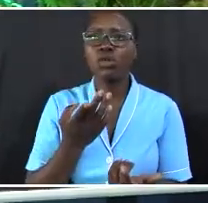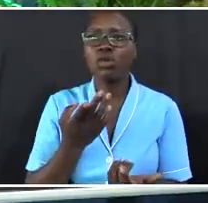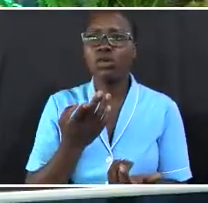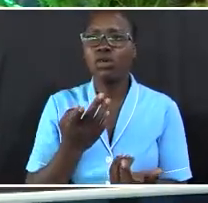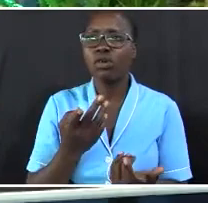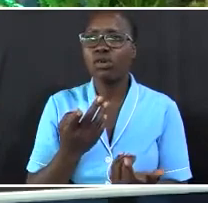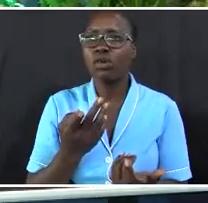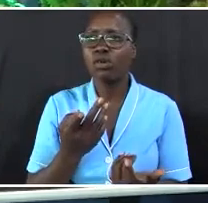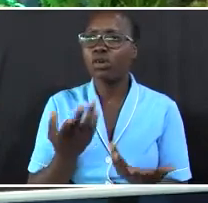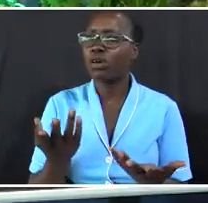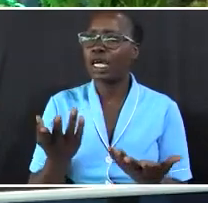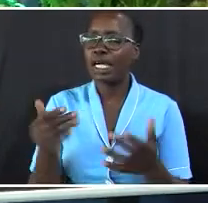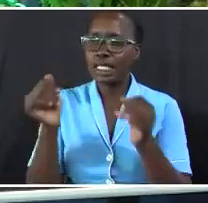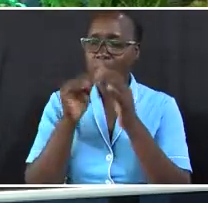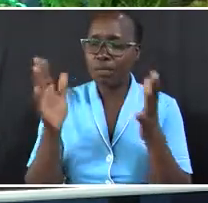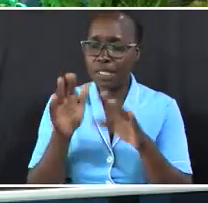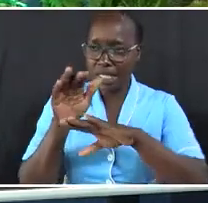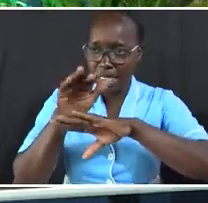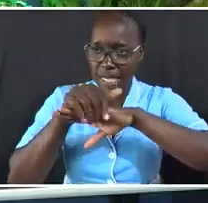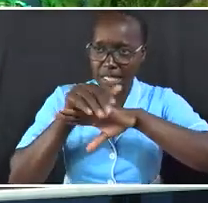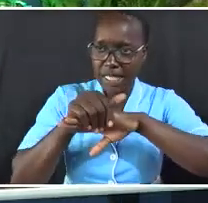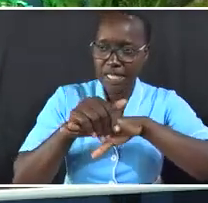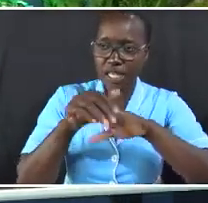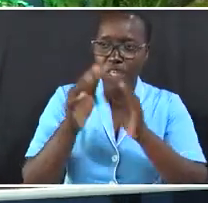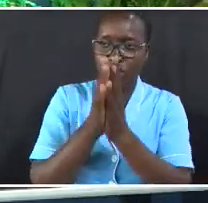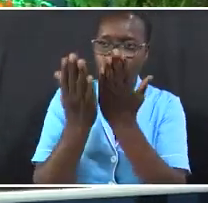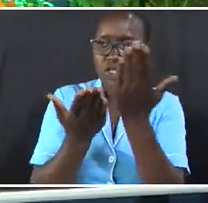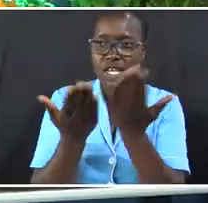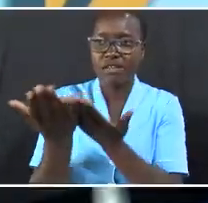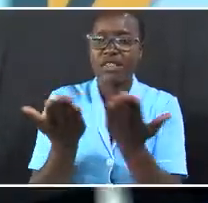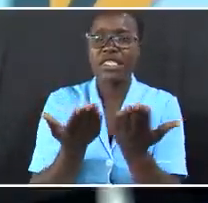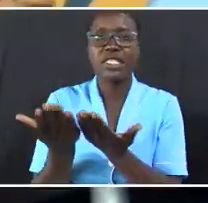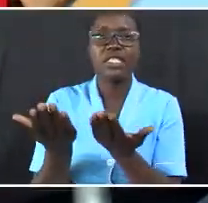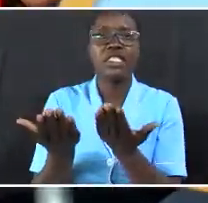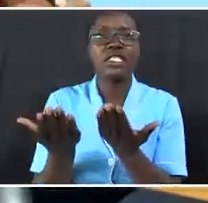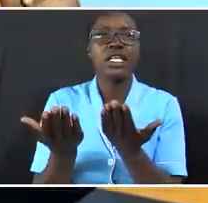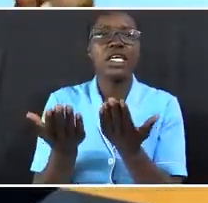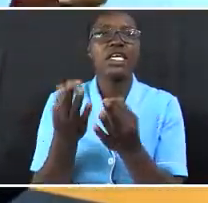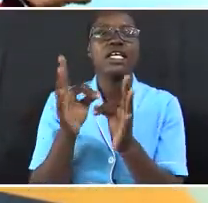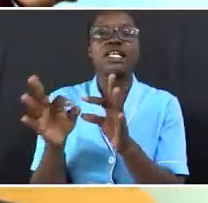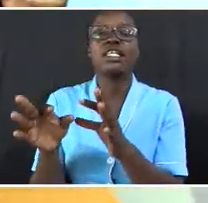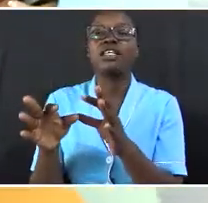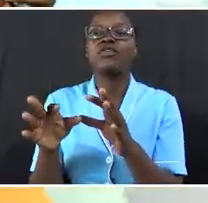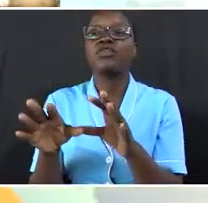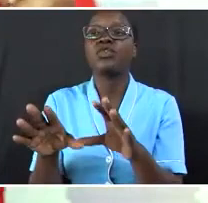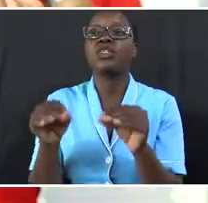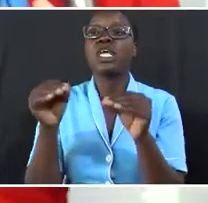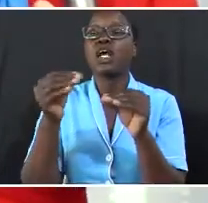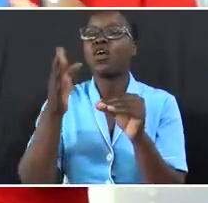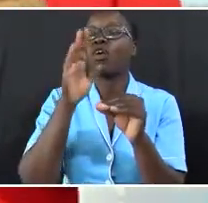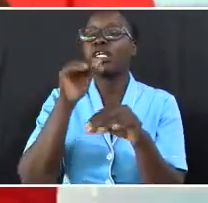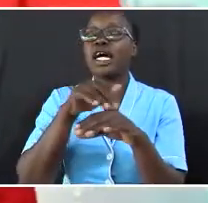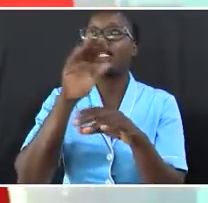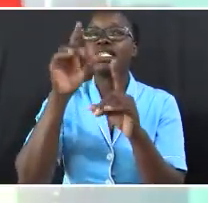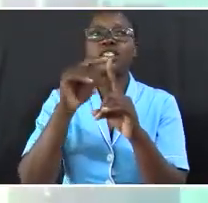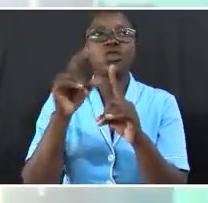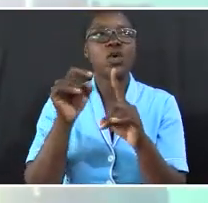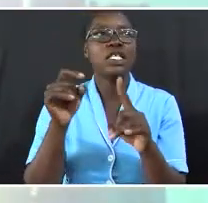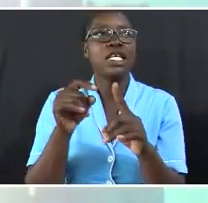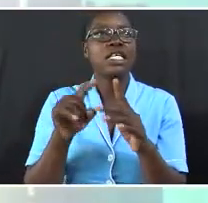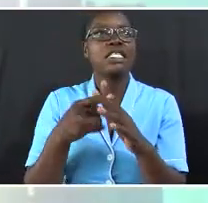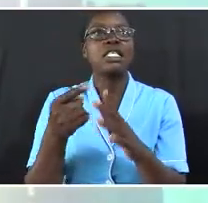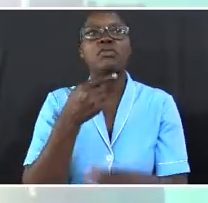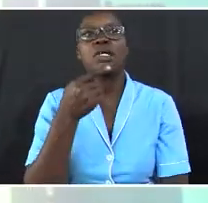This is a blessing attached to service. If you take God at his word, it starts